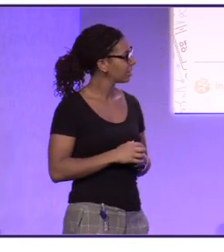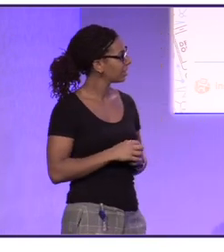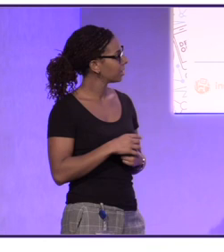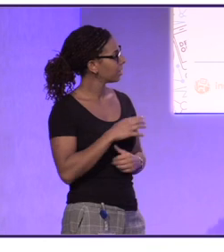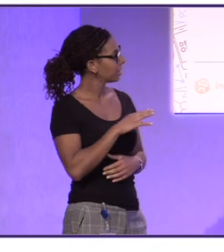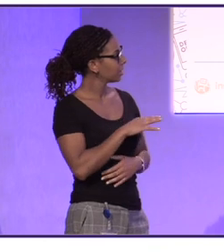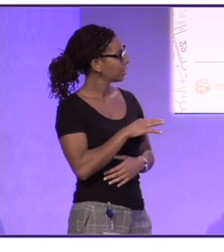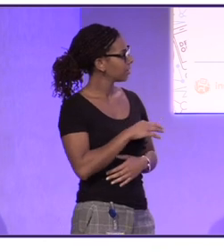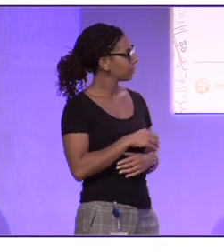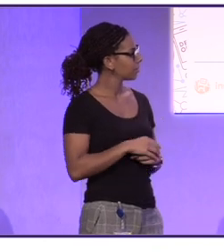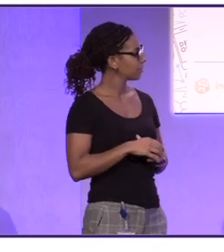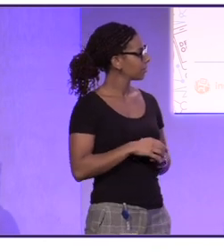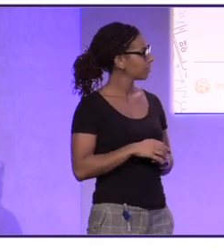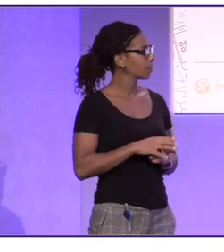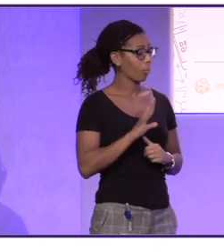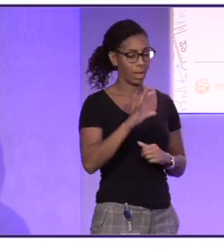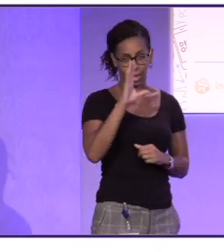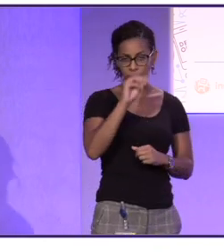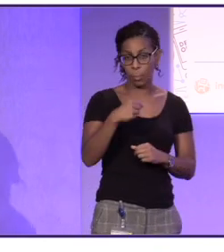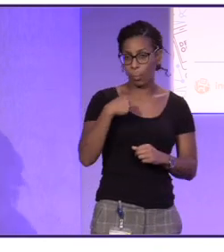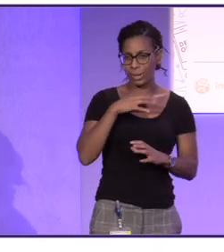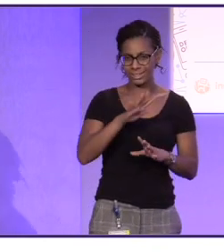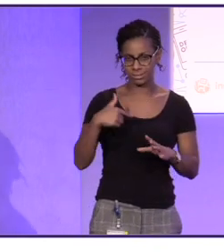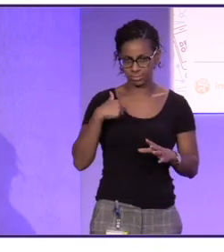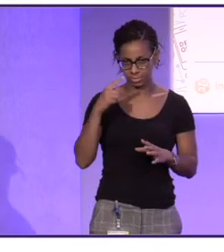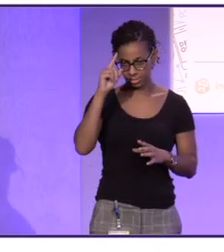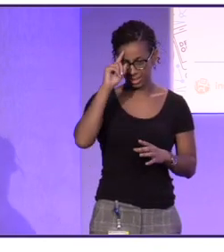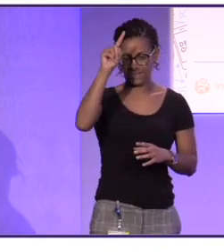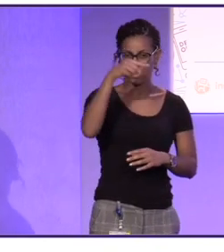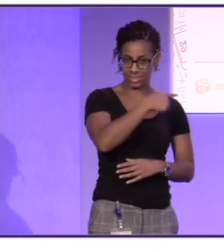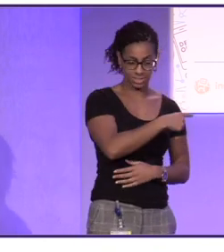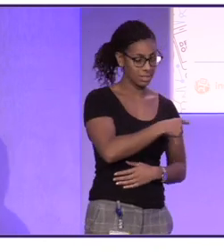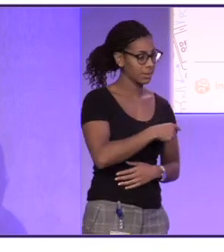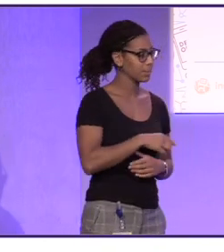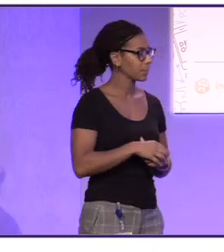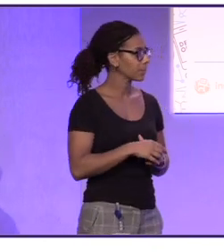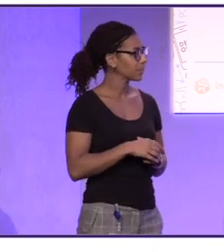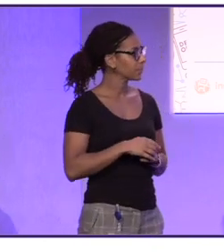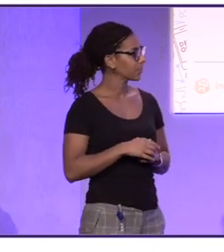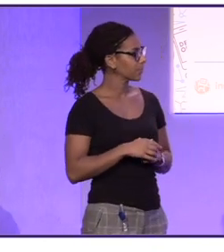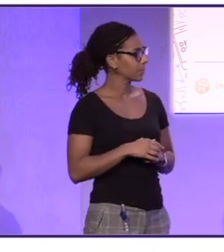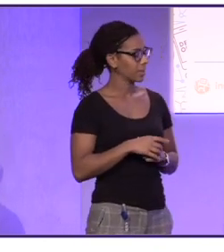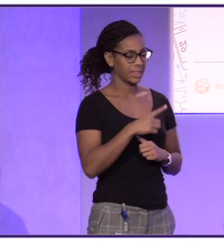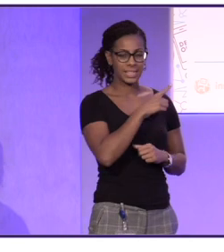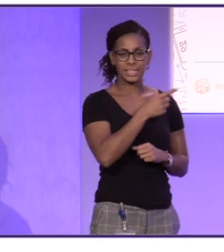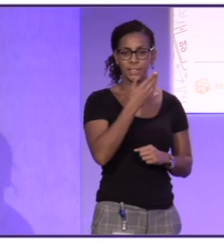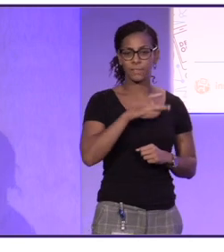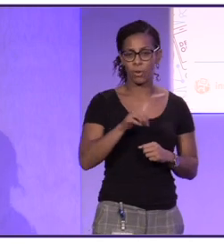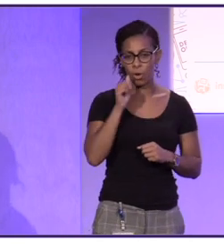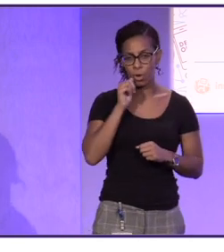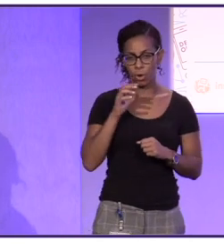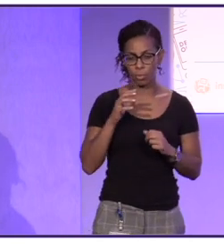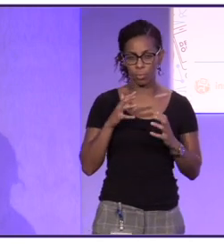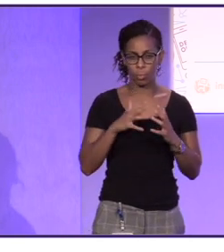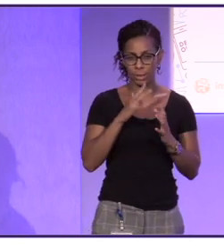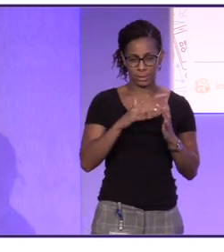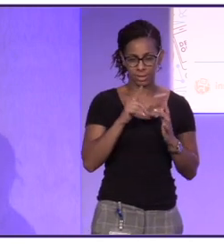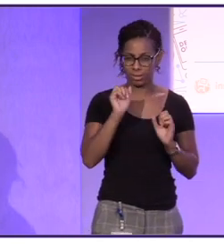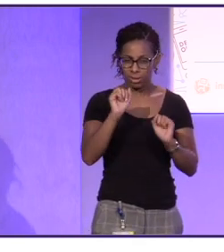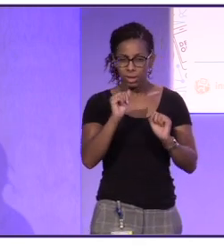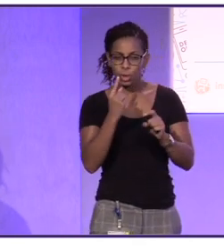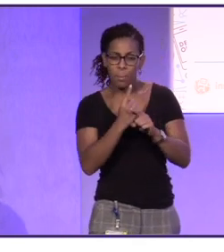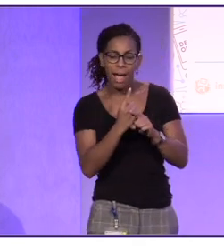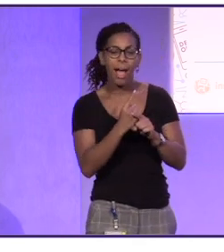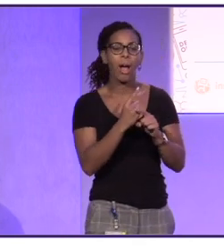where we stole this, because we did not invent it. This is part of the Wikipedia article for coupling when it comes to